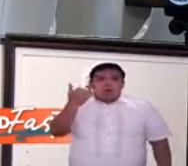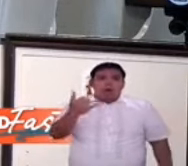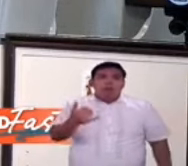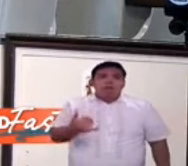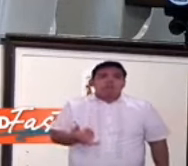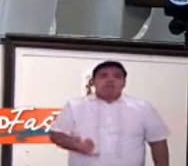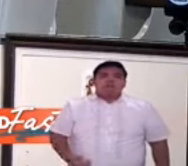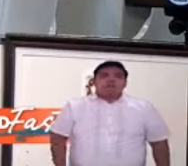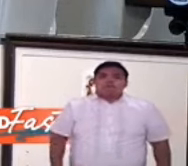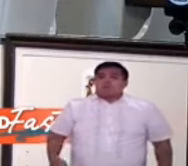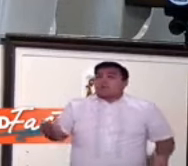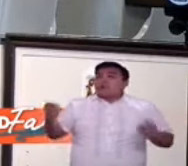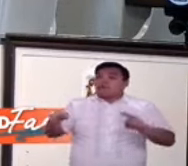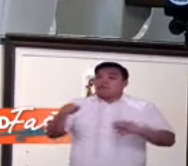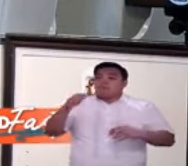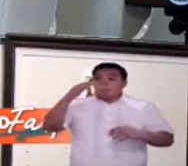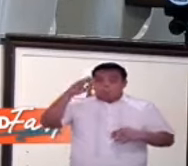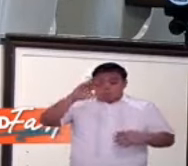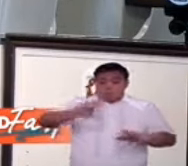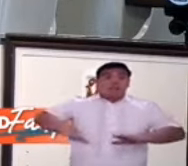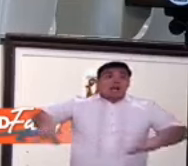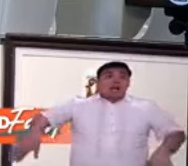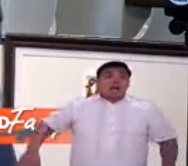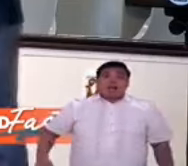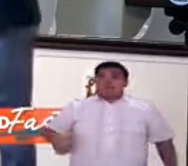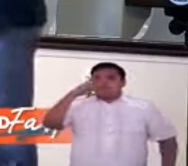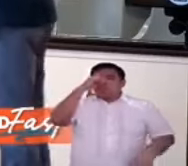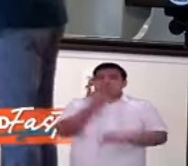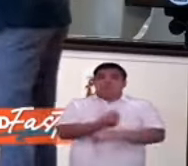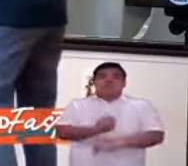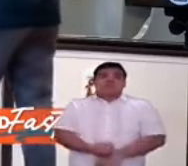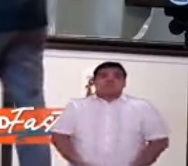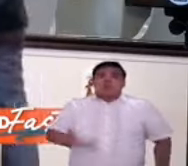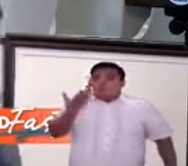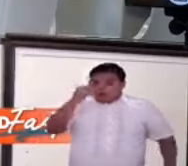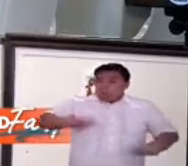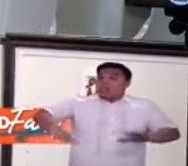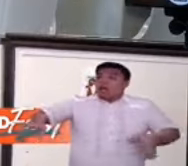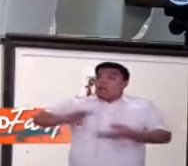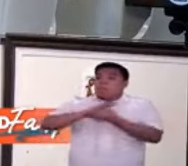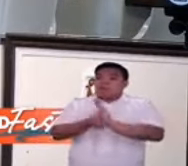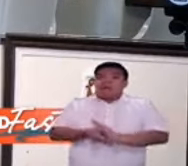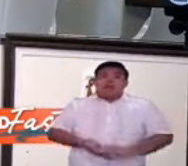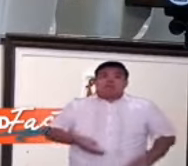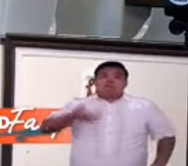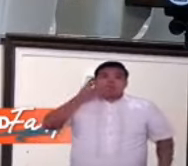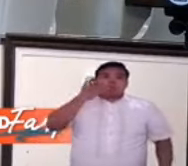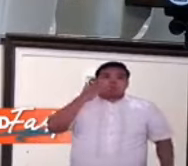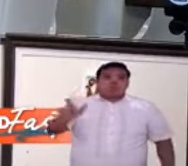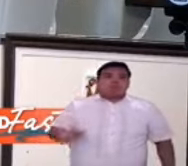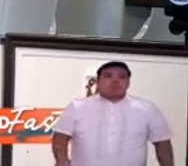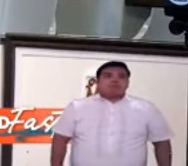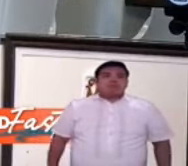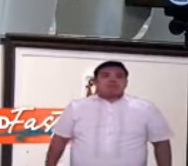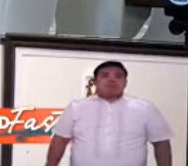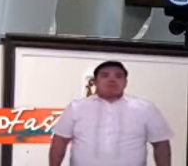children are getting immoral. You wonder why homosexuality is creeping, lesbianism is creeping.